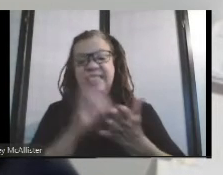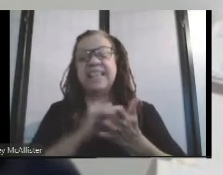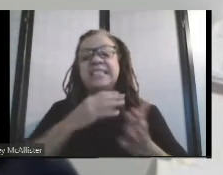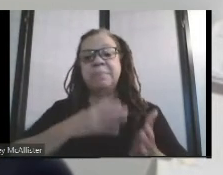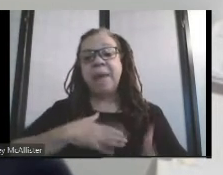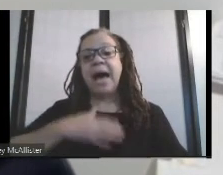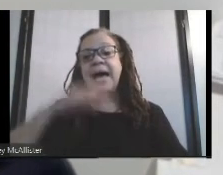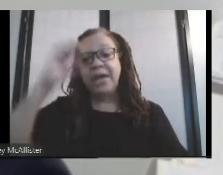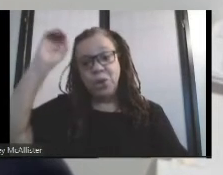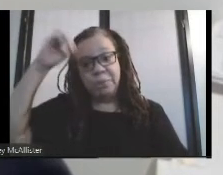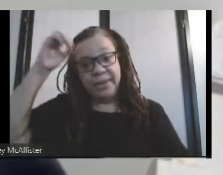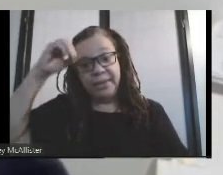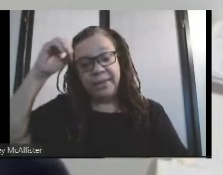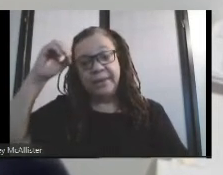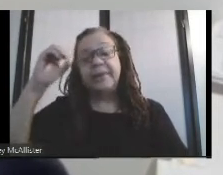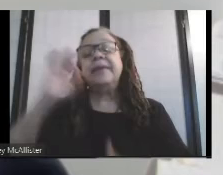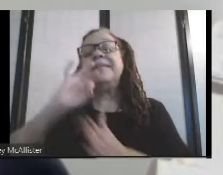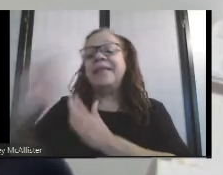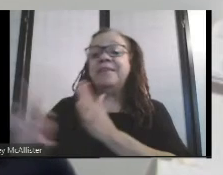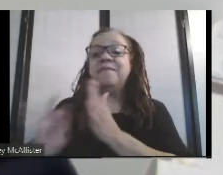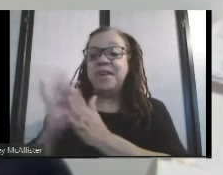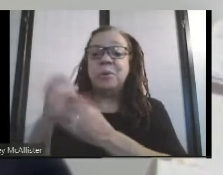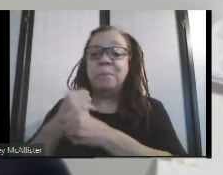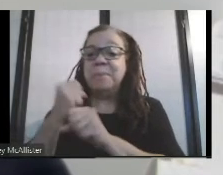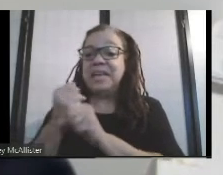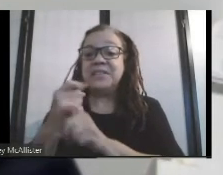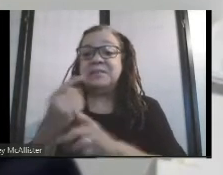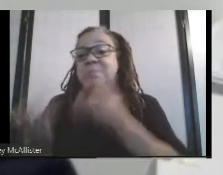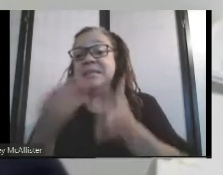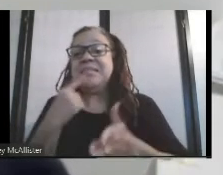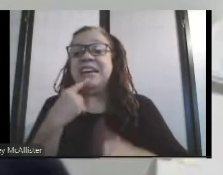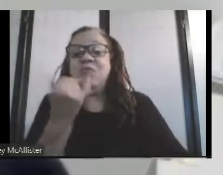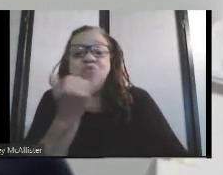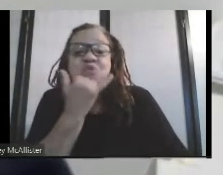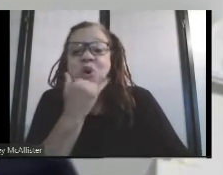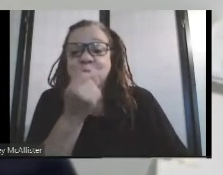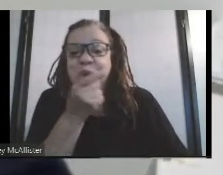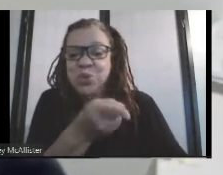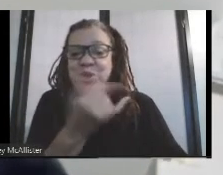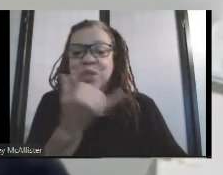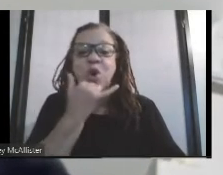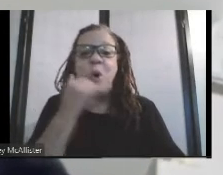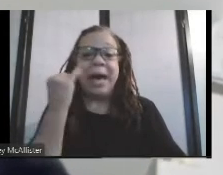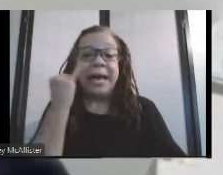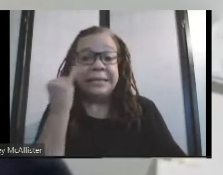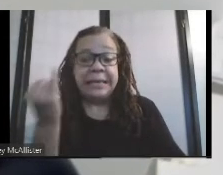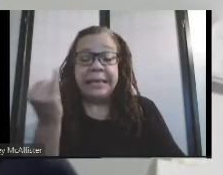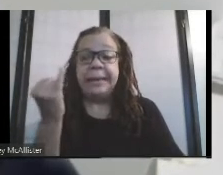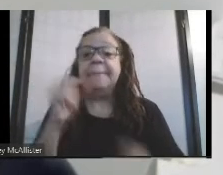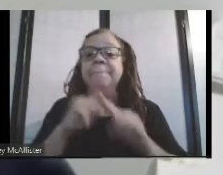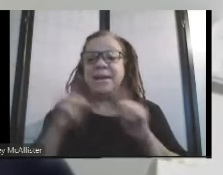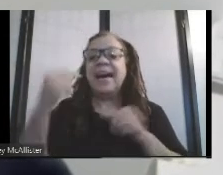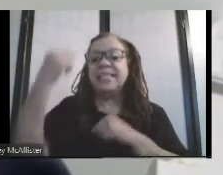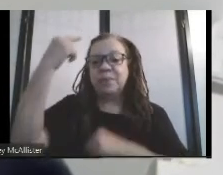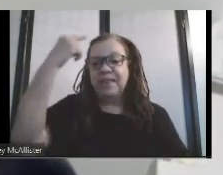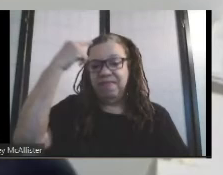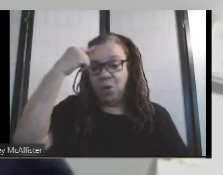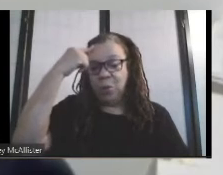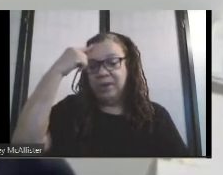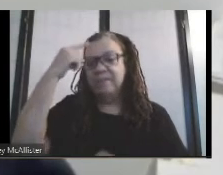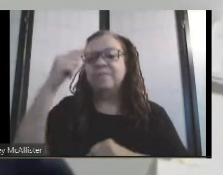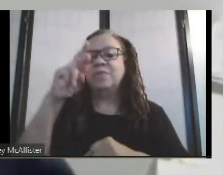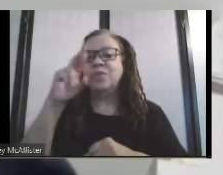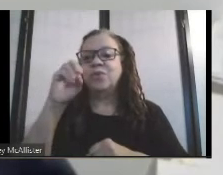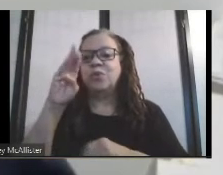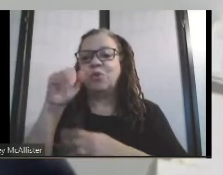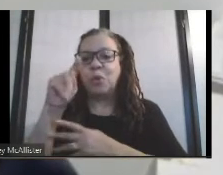how I interpreted it. I mean, the filmmakers may say, "Oh, you wrong," completely off base, but that's kind of what I got